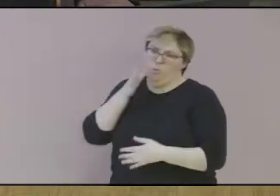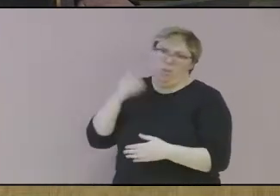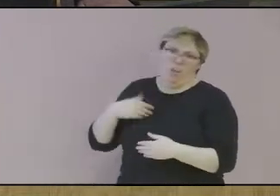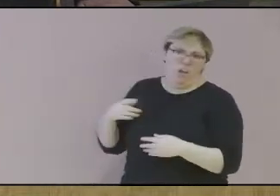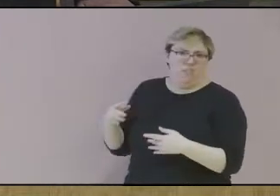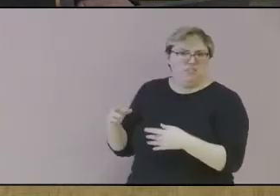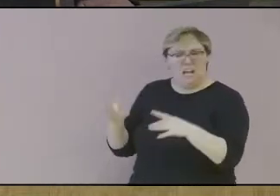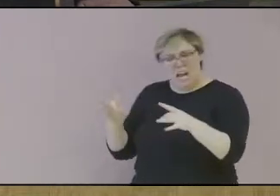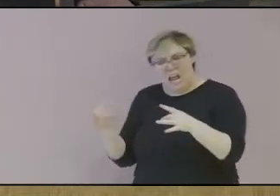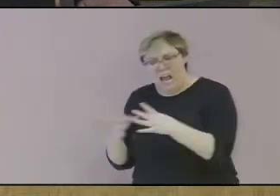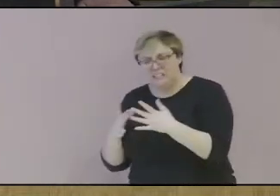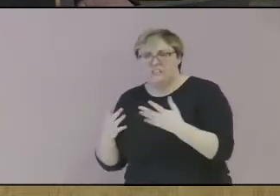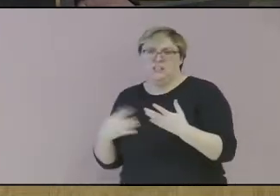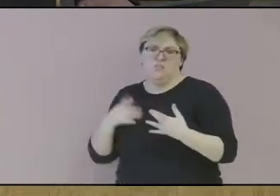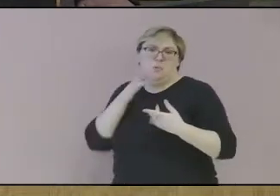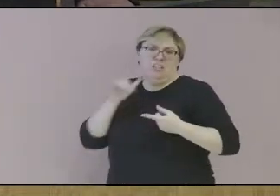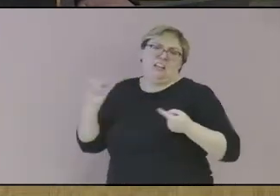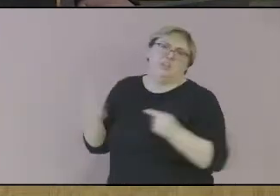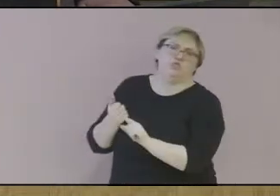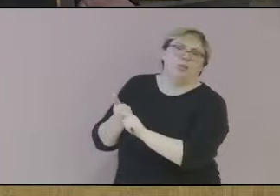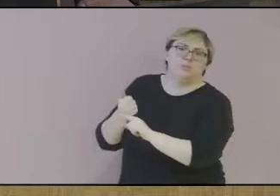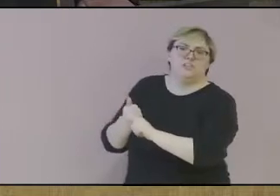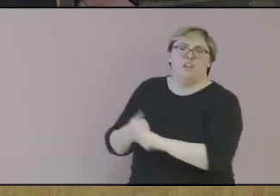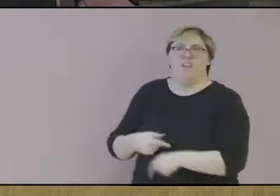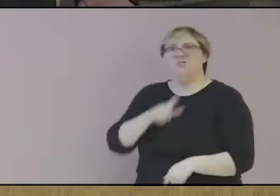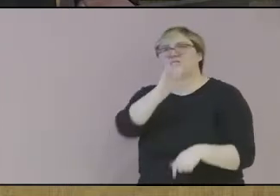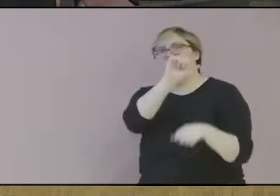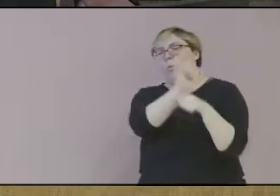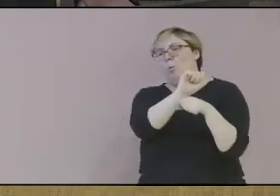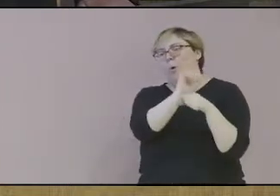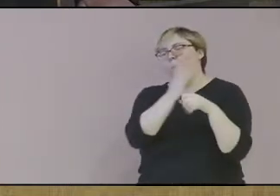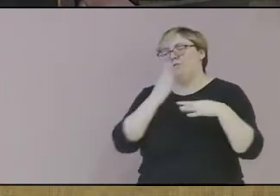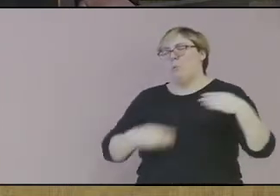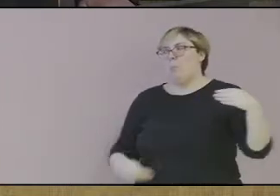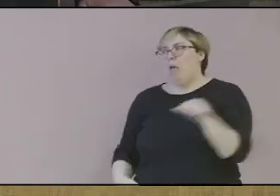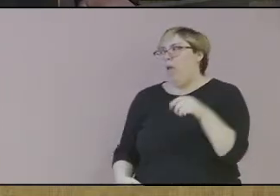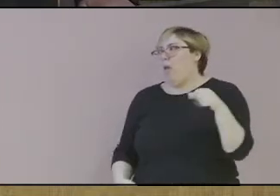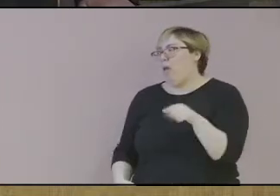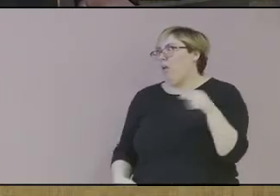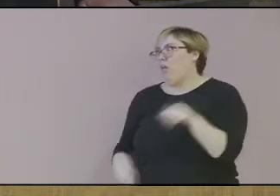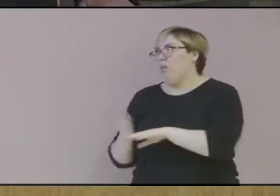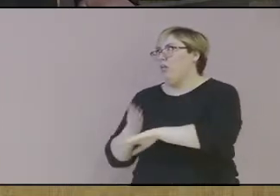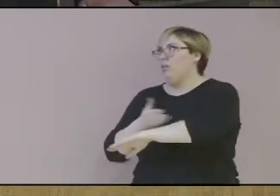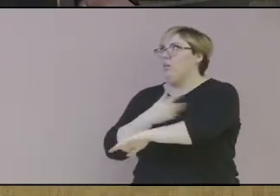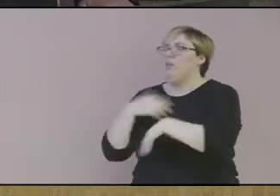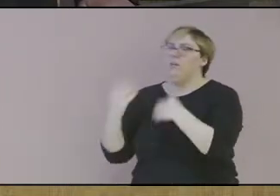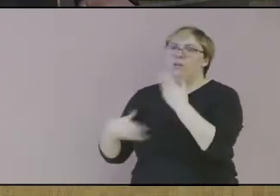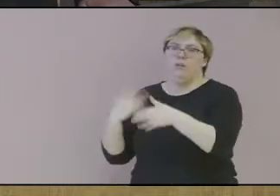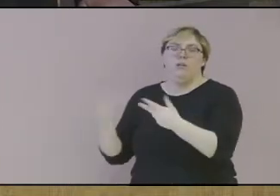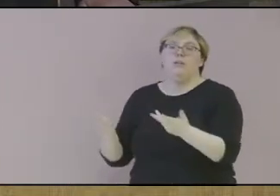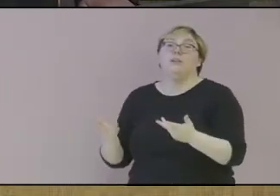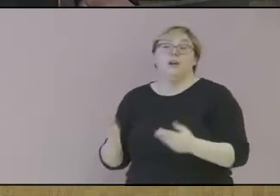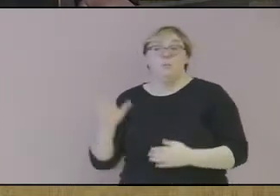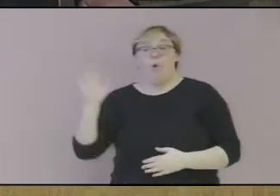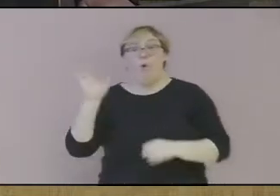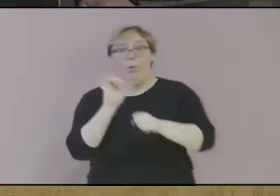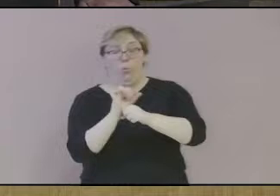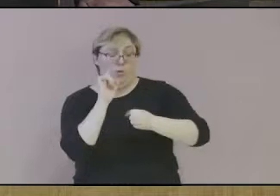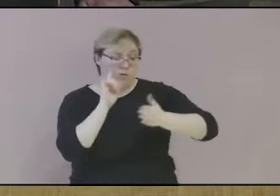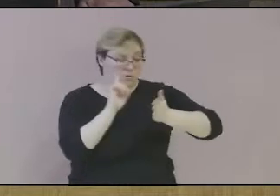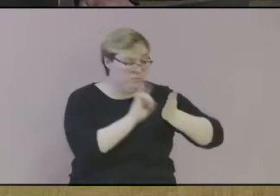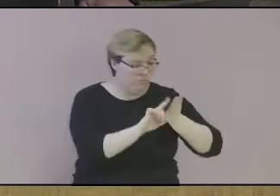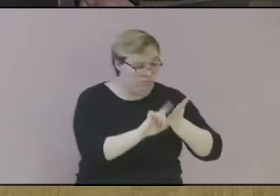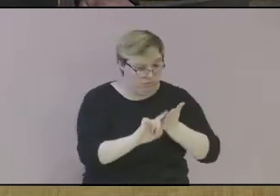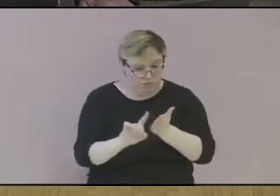injury. Since the rise of workers' comp in the early 20th century, again, look at Sarah Rose's work, there's been a radical exclusion